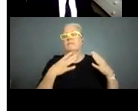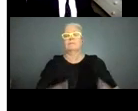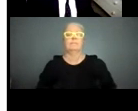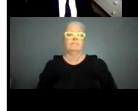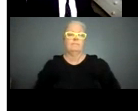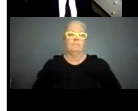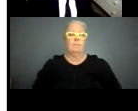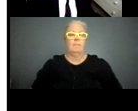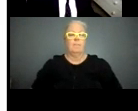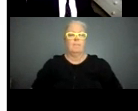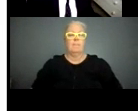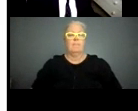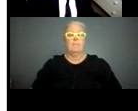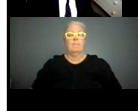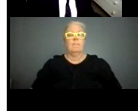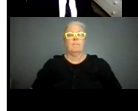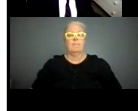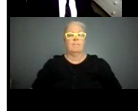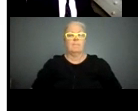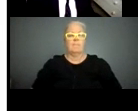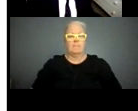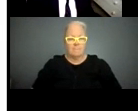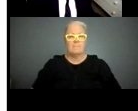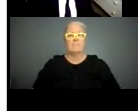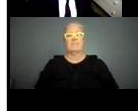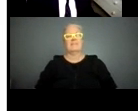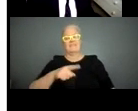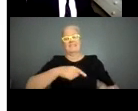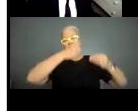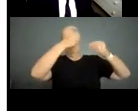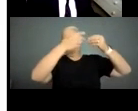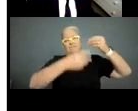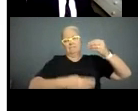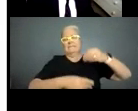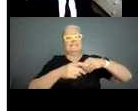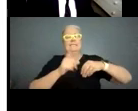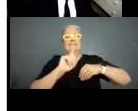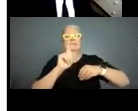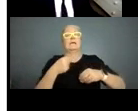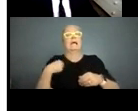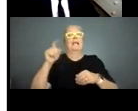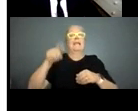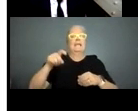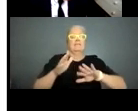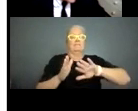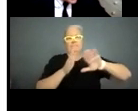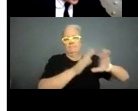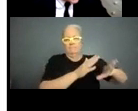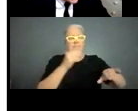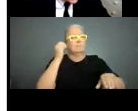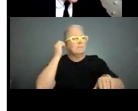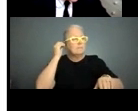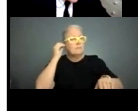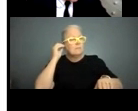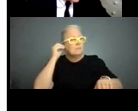Okay. Okay, now I'm not going to go through this. There's things we need to do there, but I'm going to